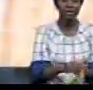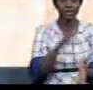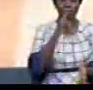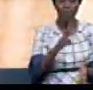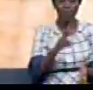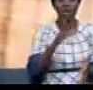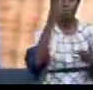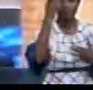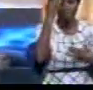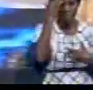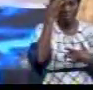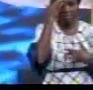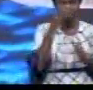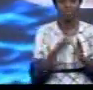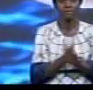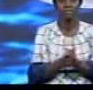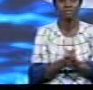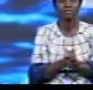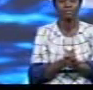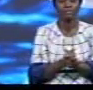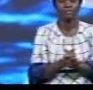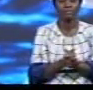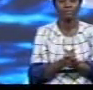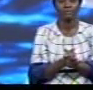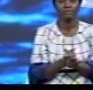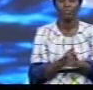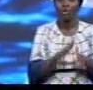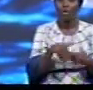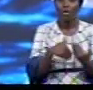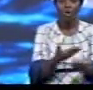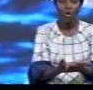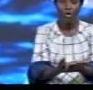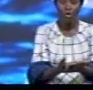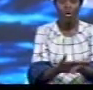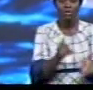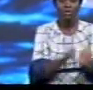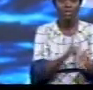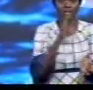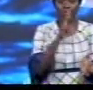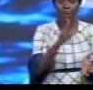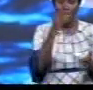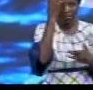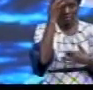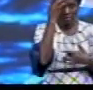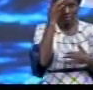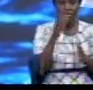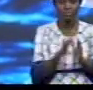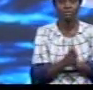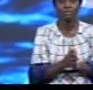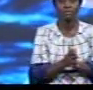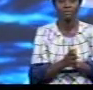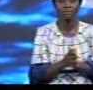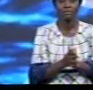were diseased. All that were, tell me,